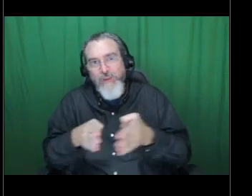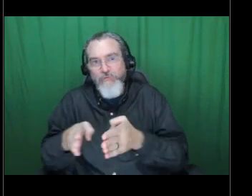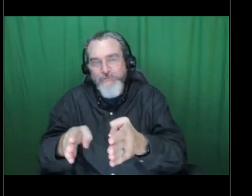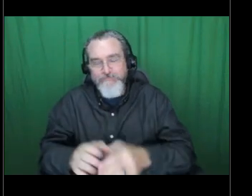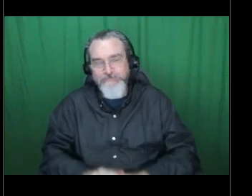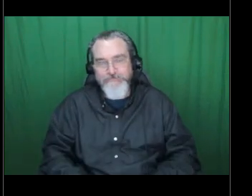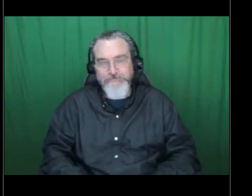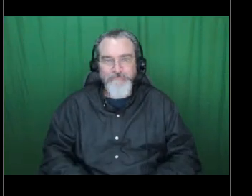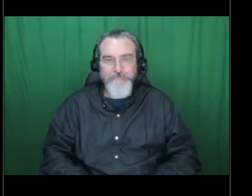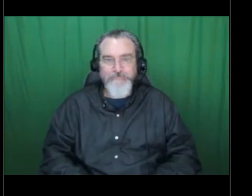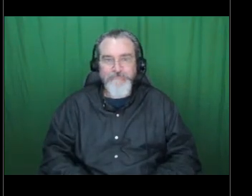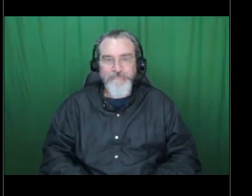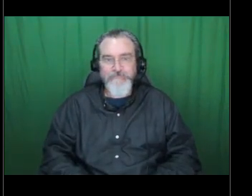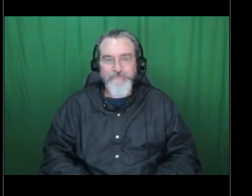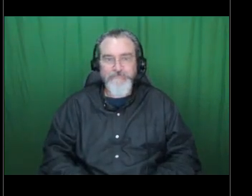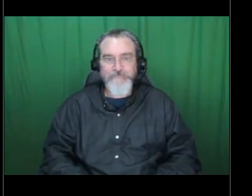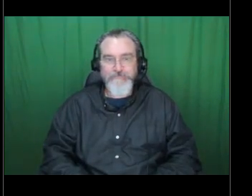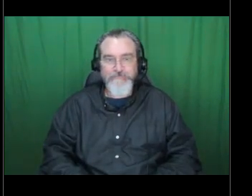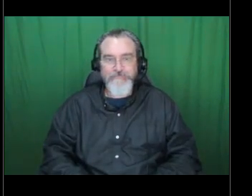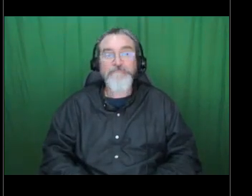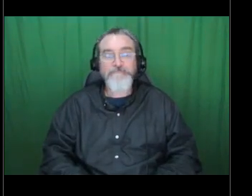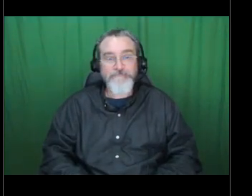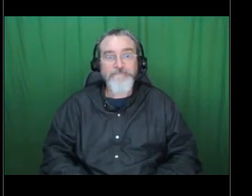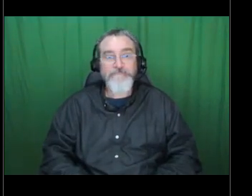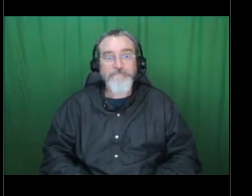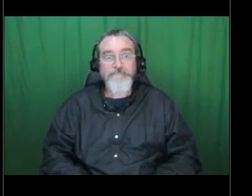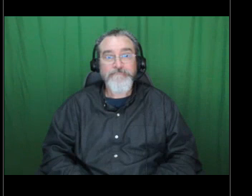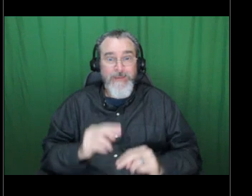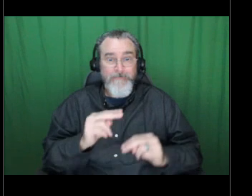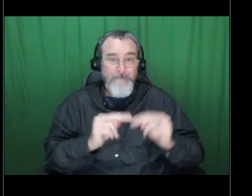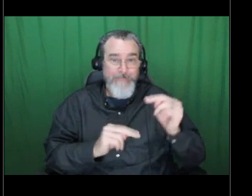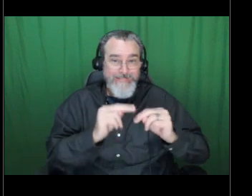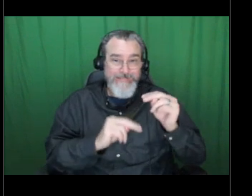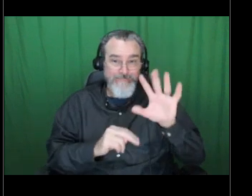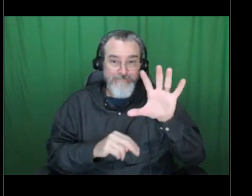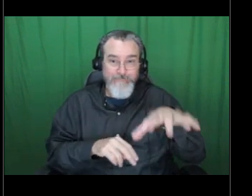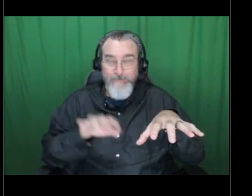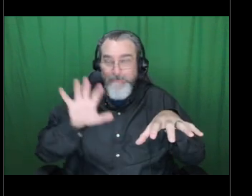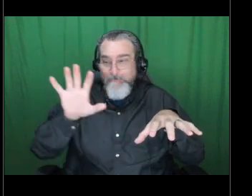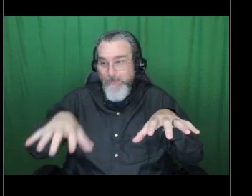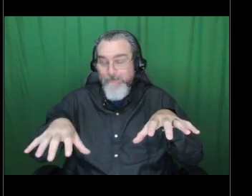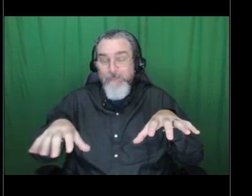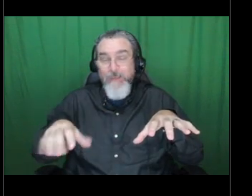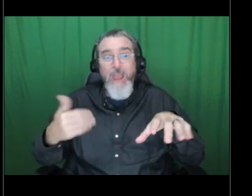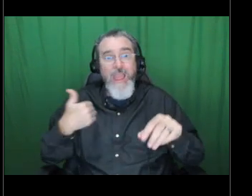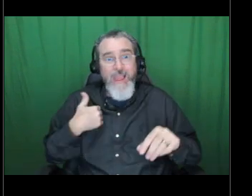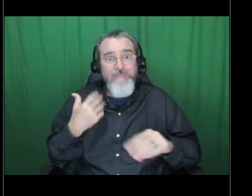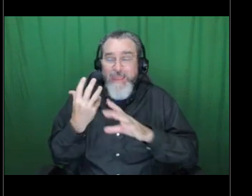Buildings with separate exterior ground floor unit entrances.